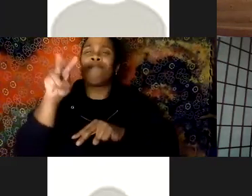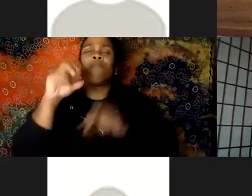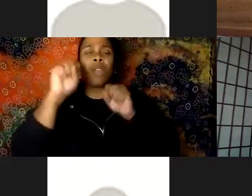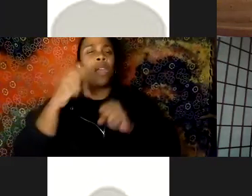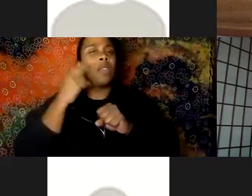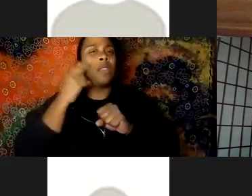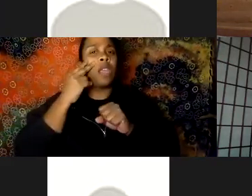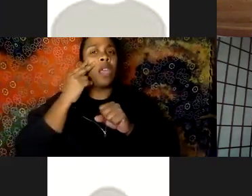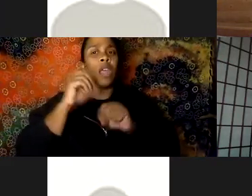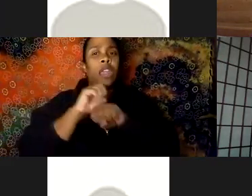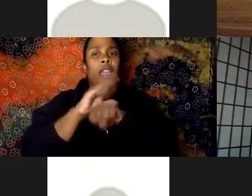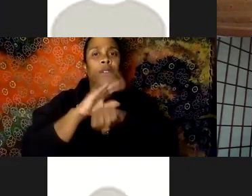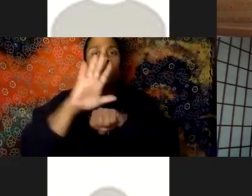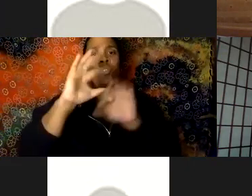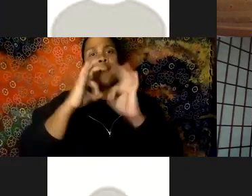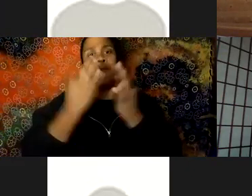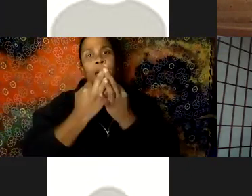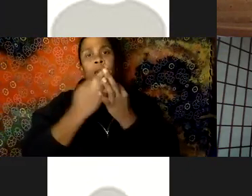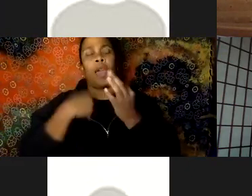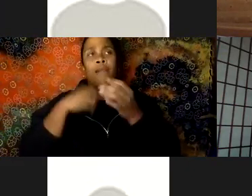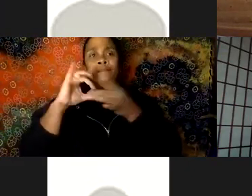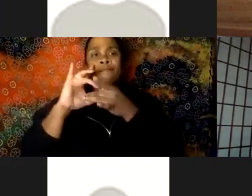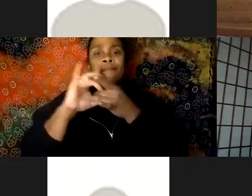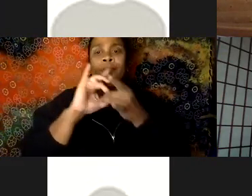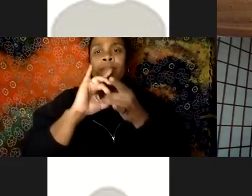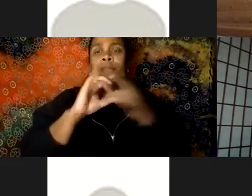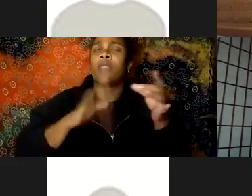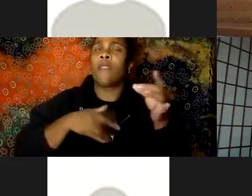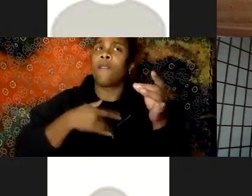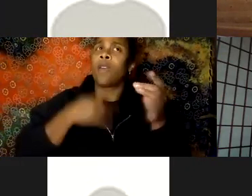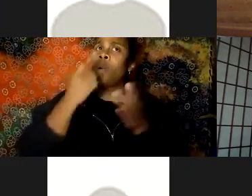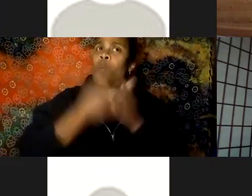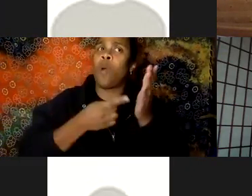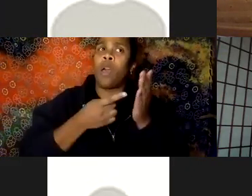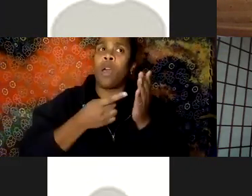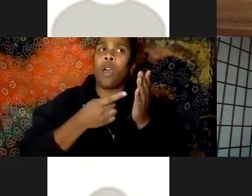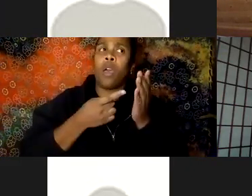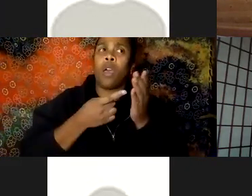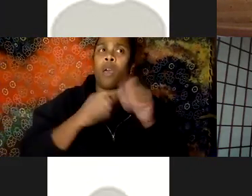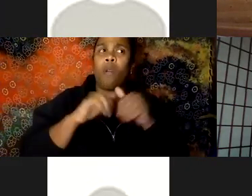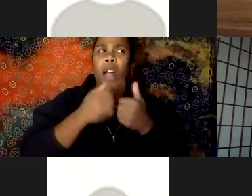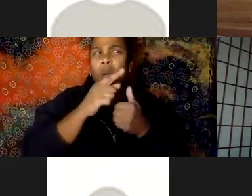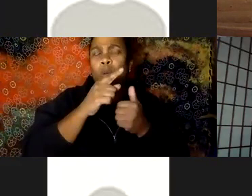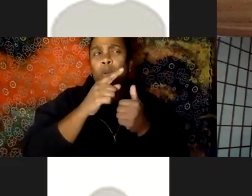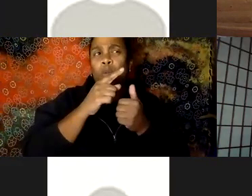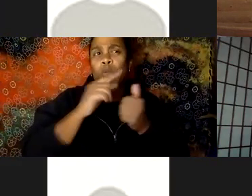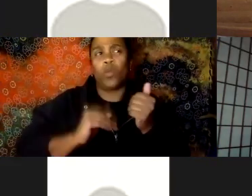family. And there are ways that I tap in to sense what things were like and what they might have been like too, in ways that I don't fully understand.